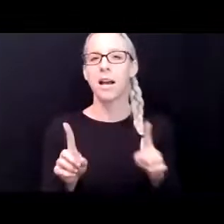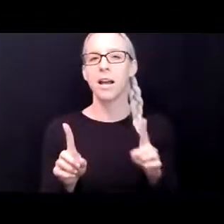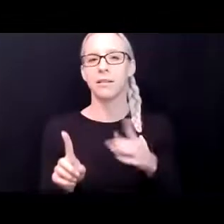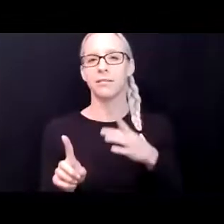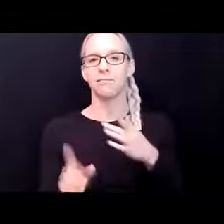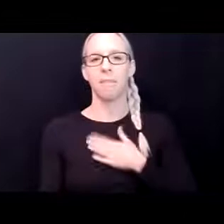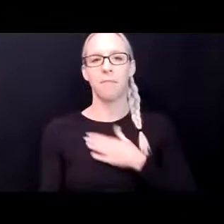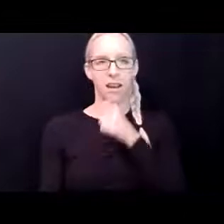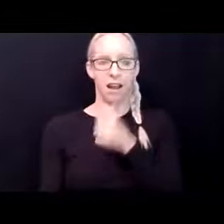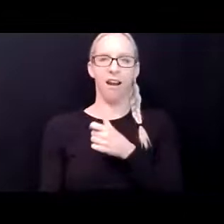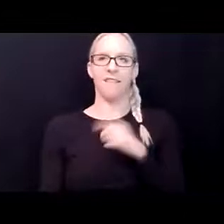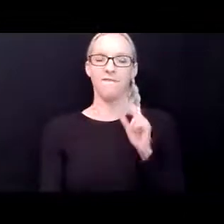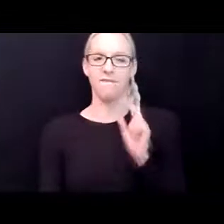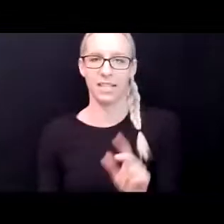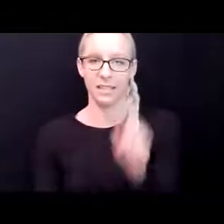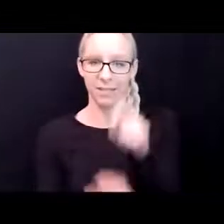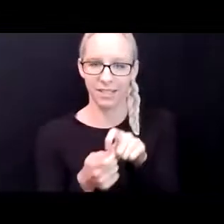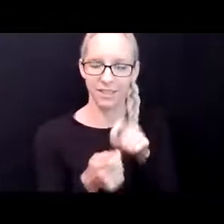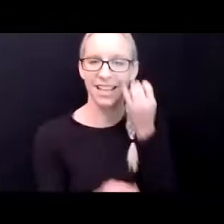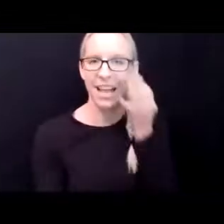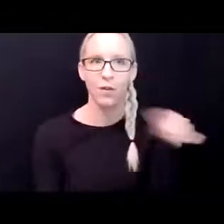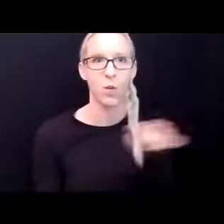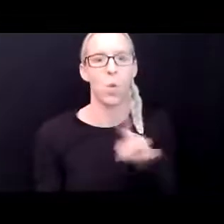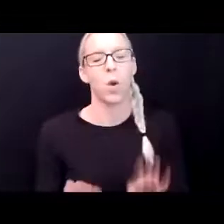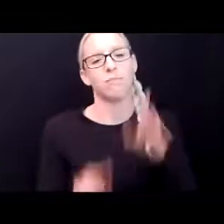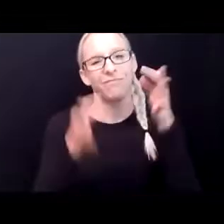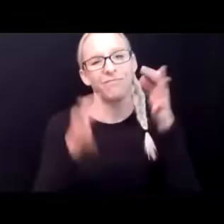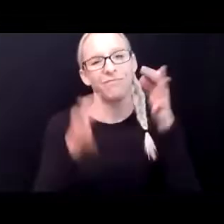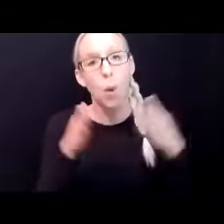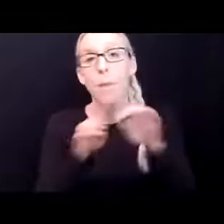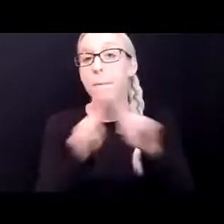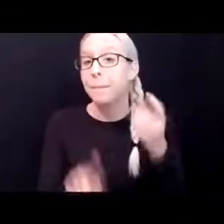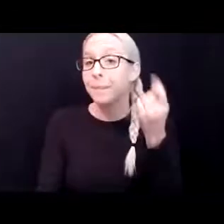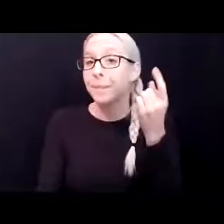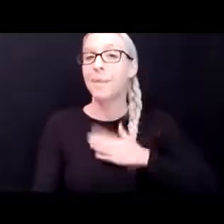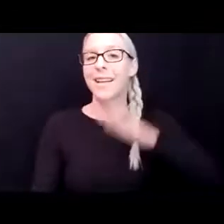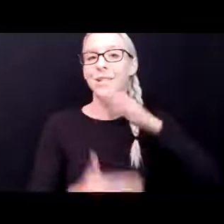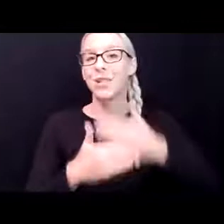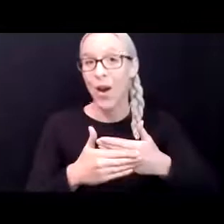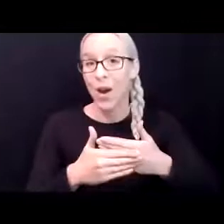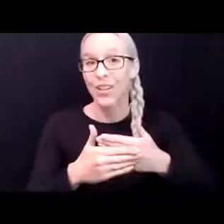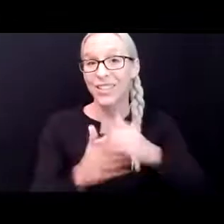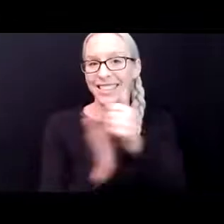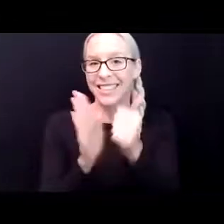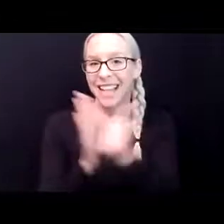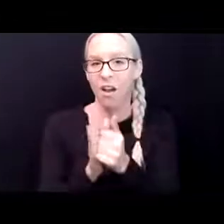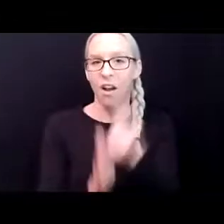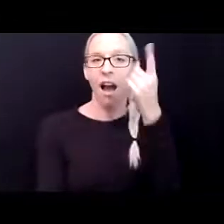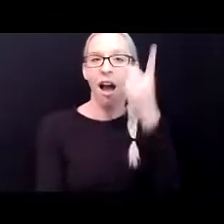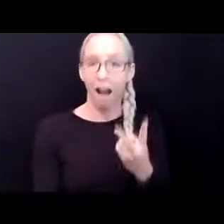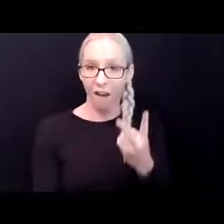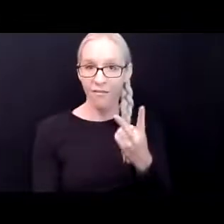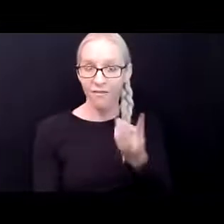other whether individuals open an account. But when I opened my daughter's account, I invested half of the money in the most